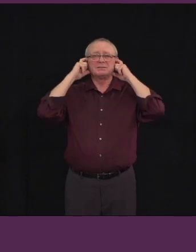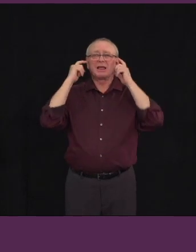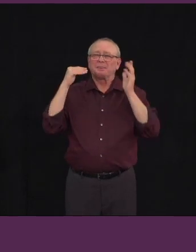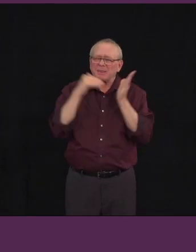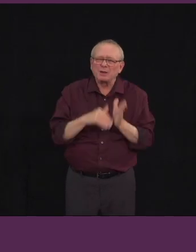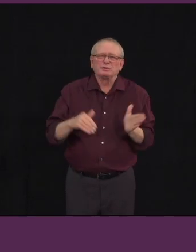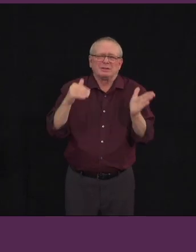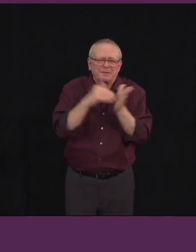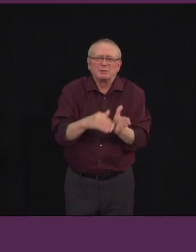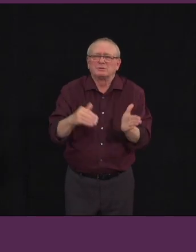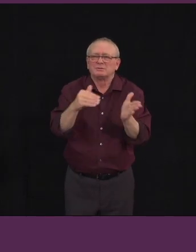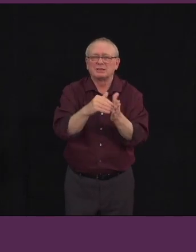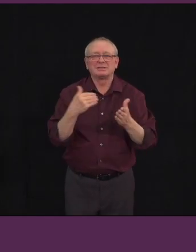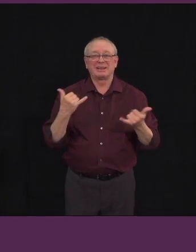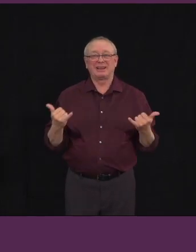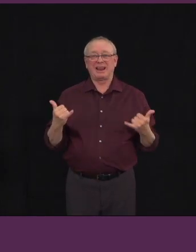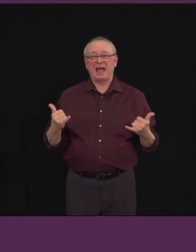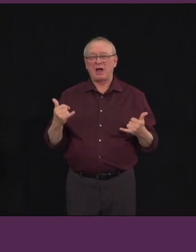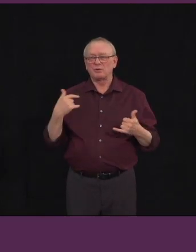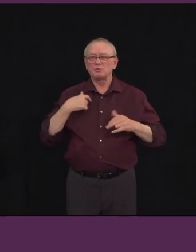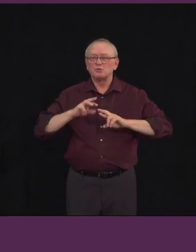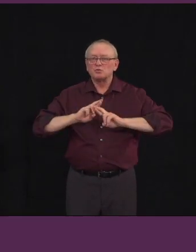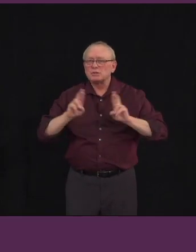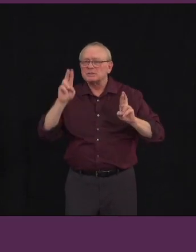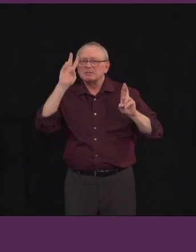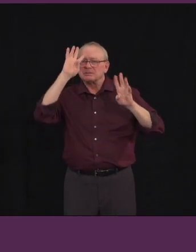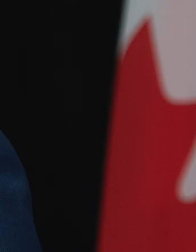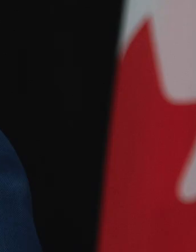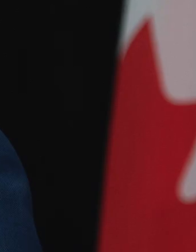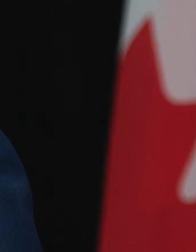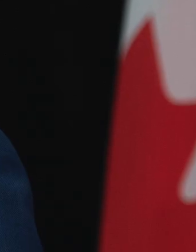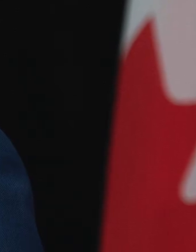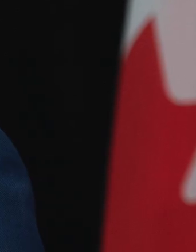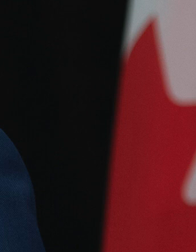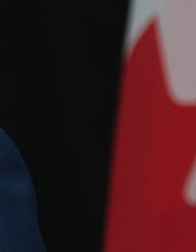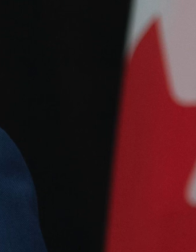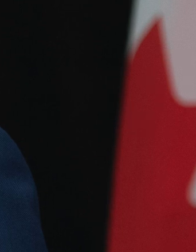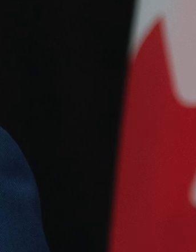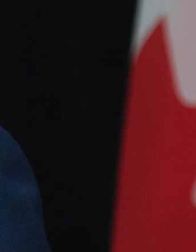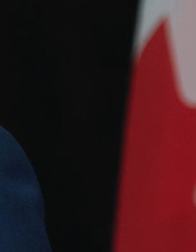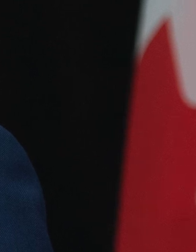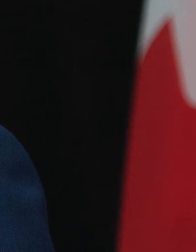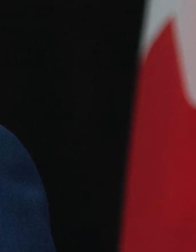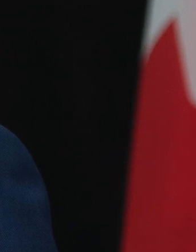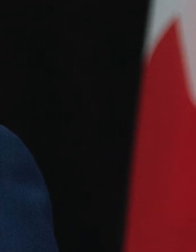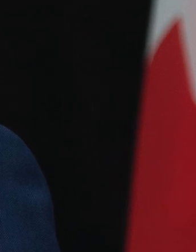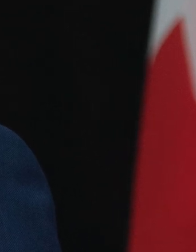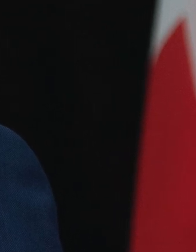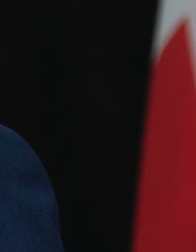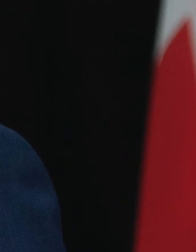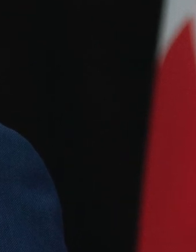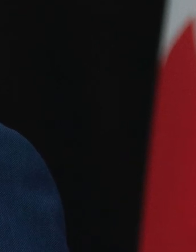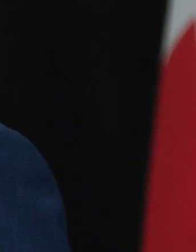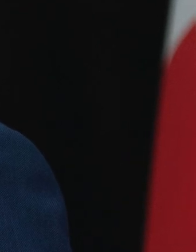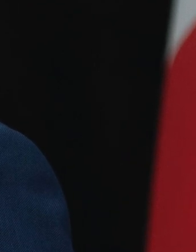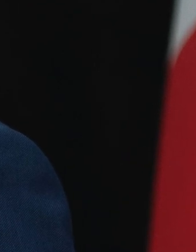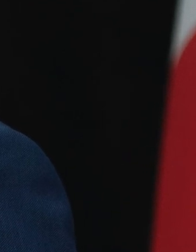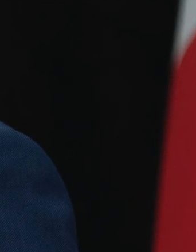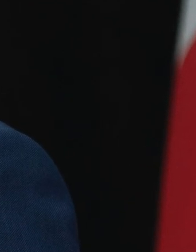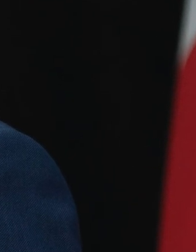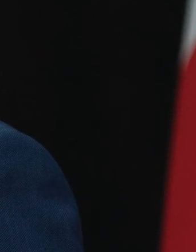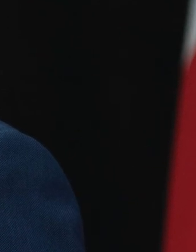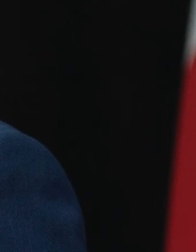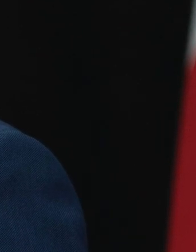coverings in crowded areas in the future. That program will be launched in a few weeks. If we continue to keep the virus under control in that